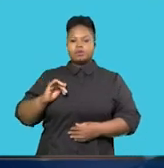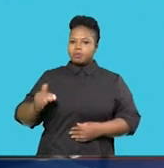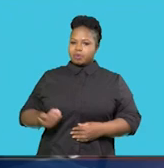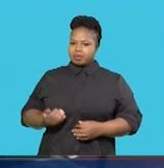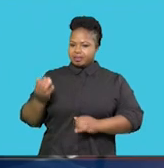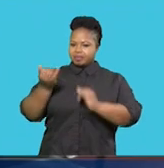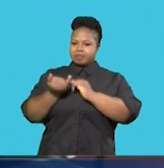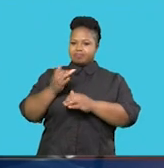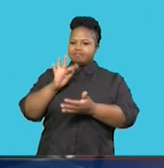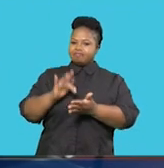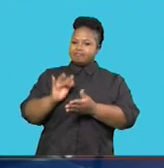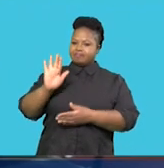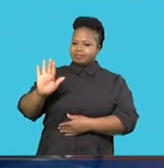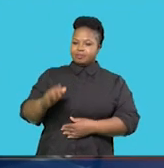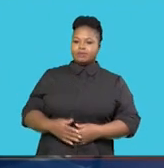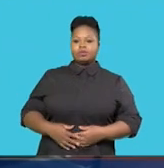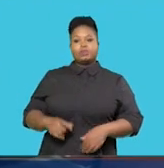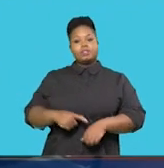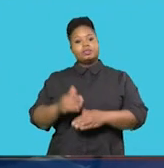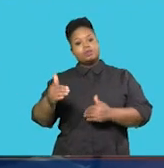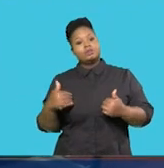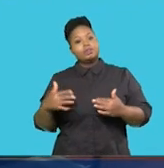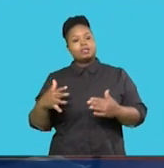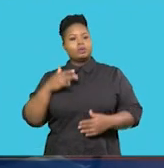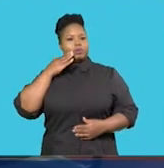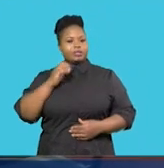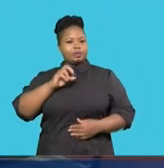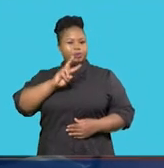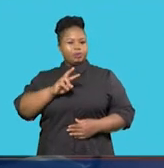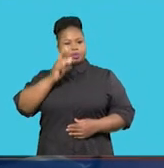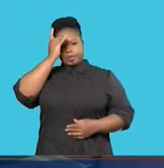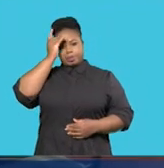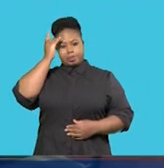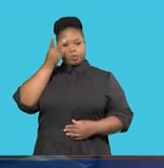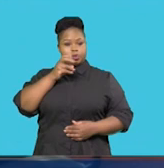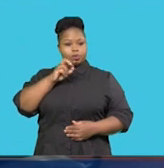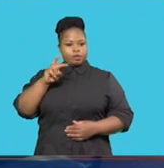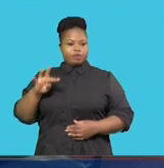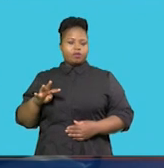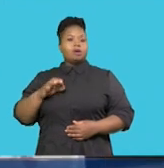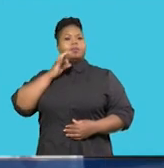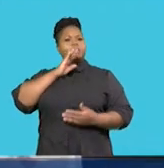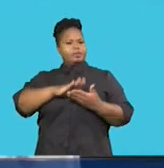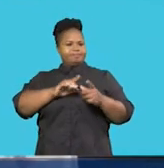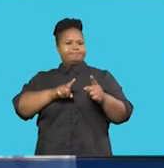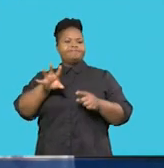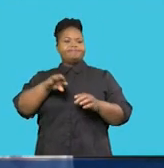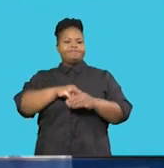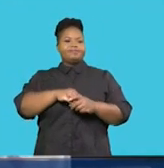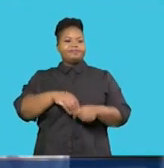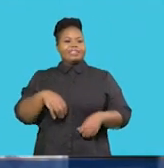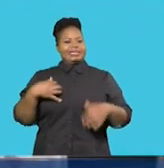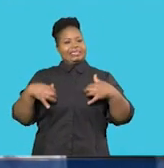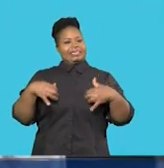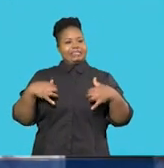and centre. The season, which is set to begin on the 2nd of March 2024, promises to include an exciting